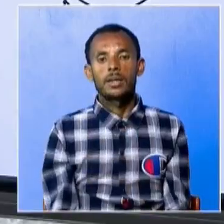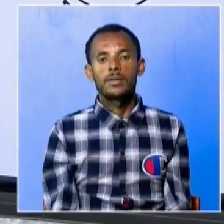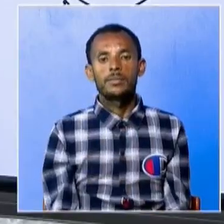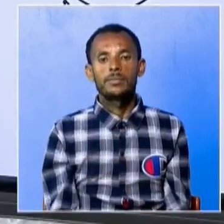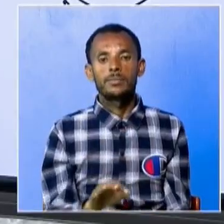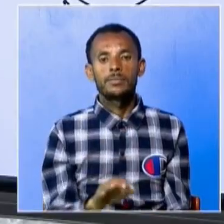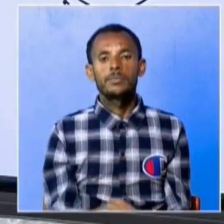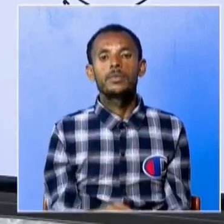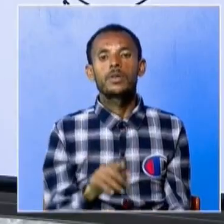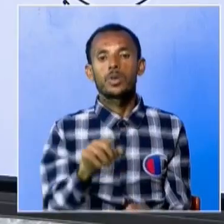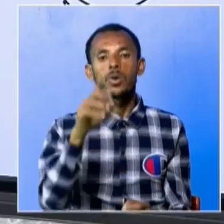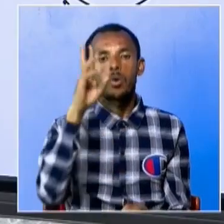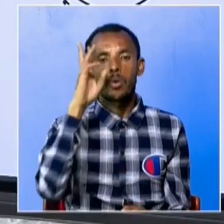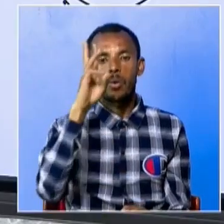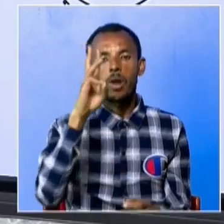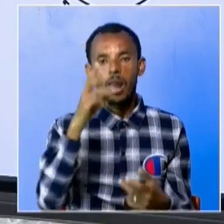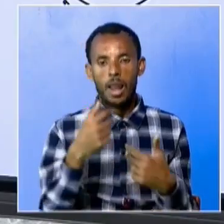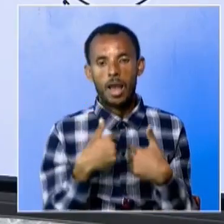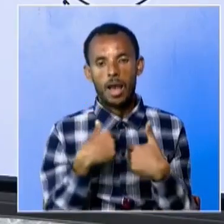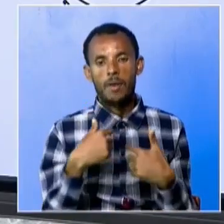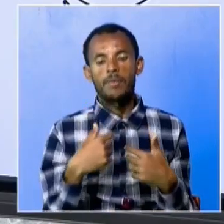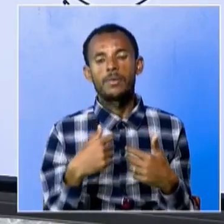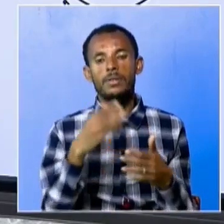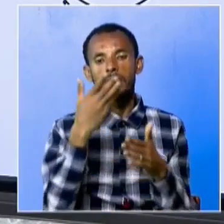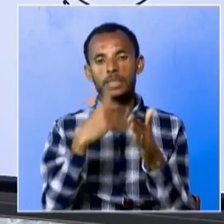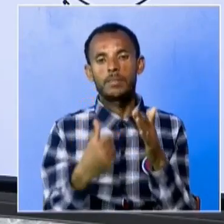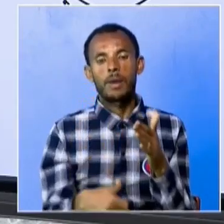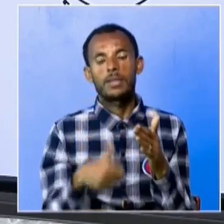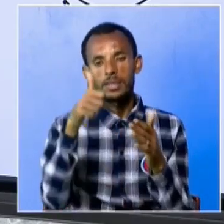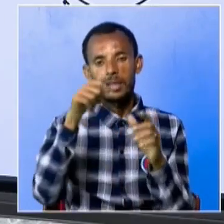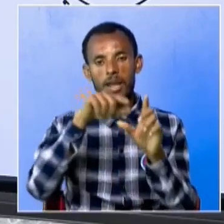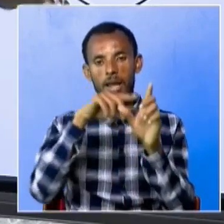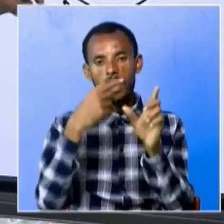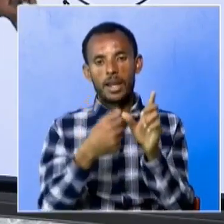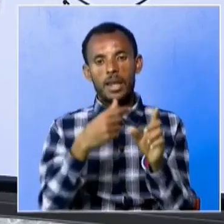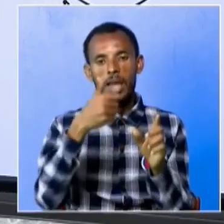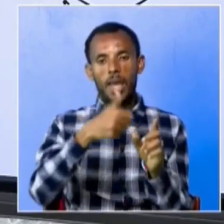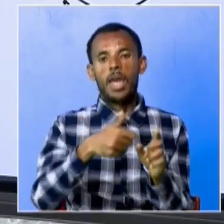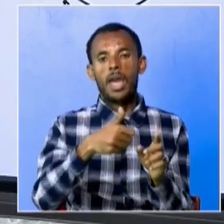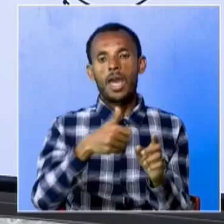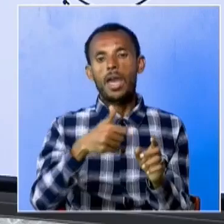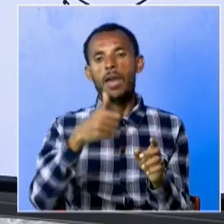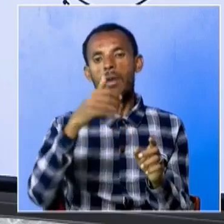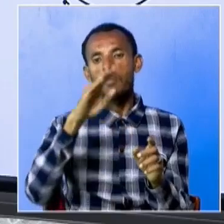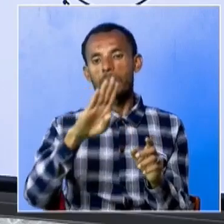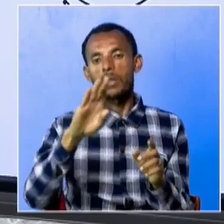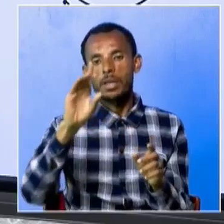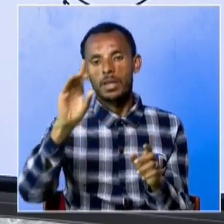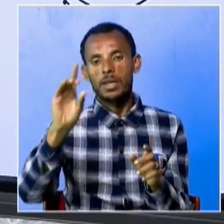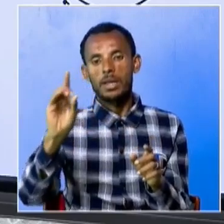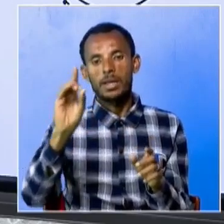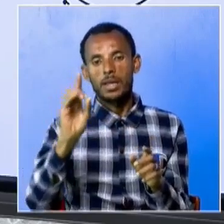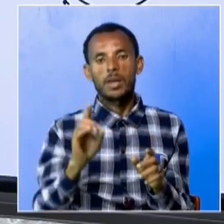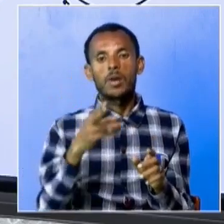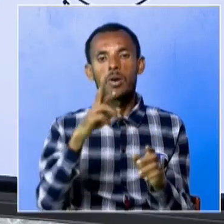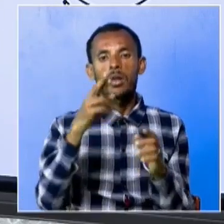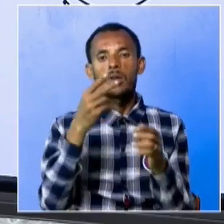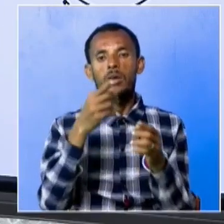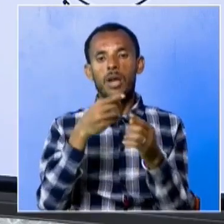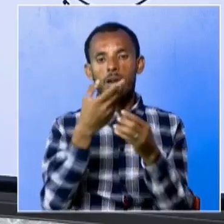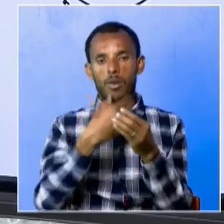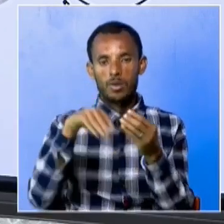B, you will have some other angle here, ABD, or you can